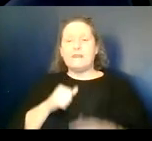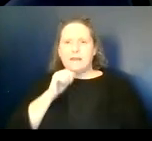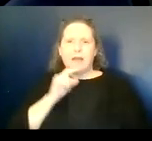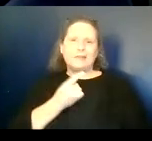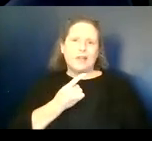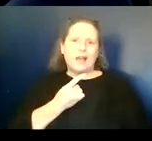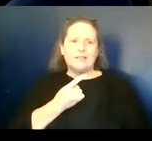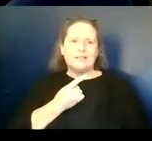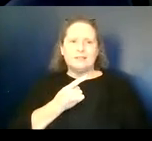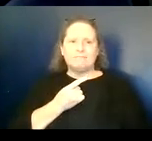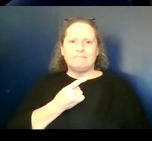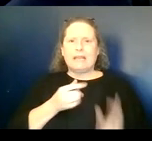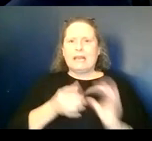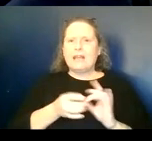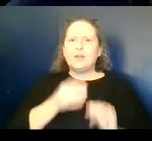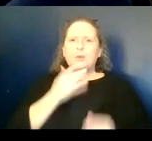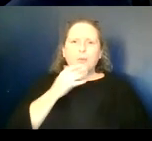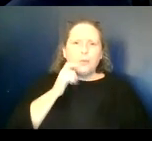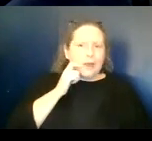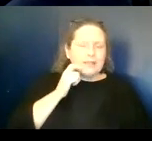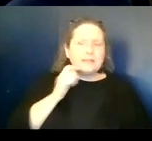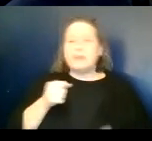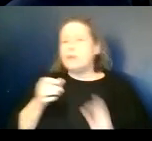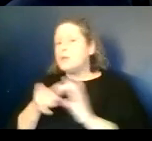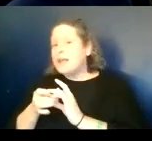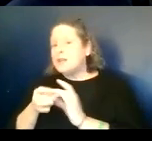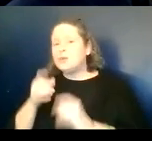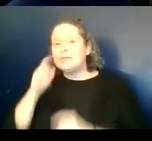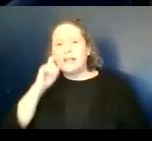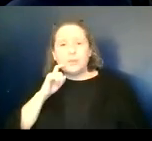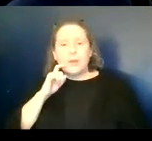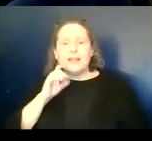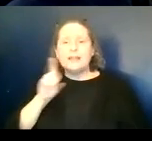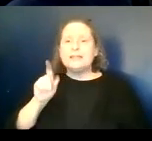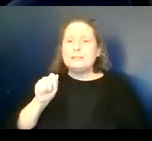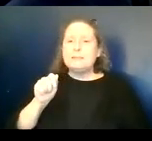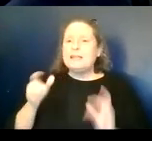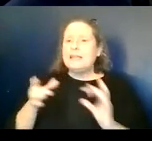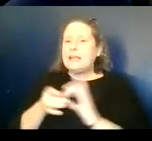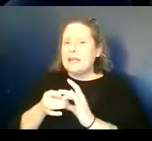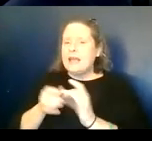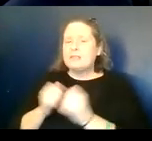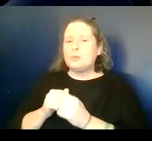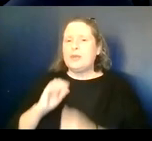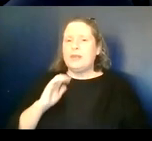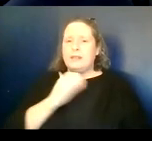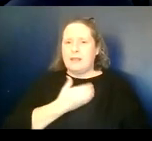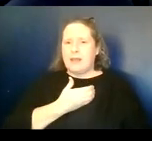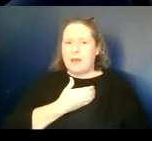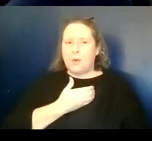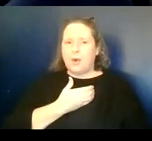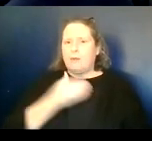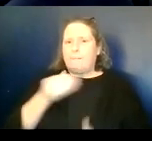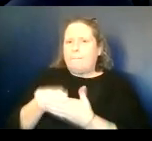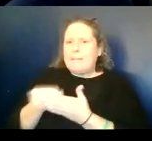disability connects with race, disability connects with Yeah. sexuality, disability connects with how much money you